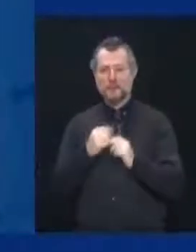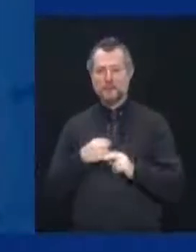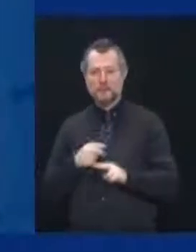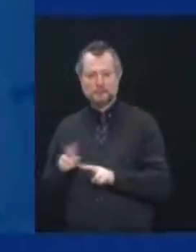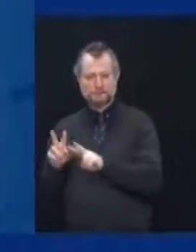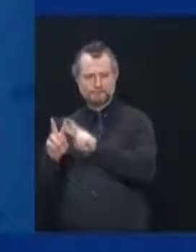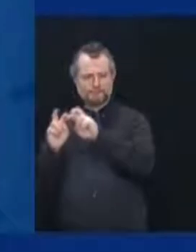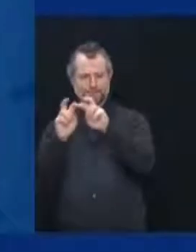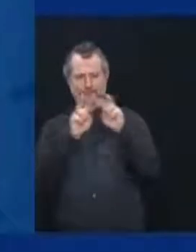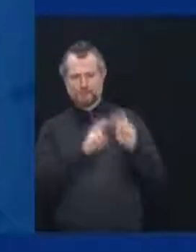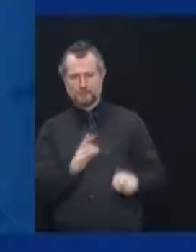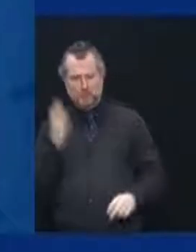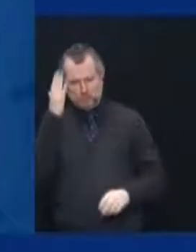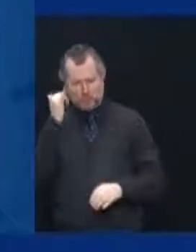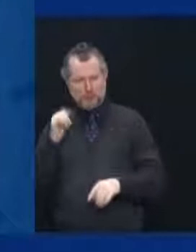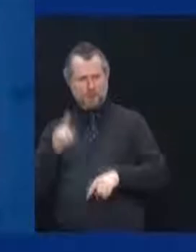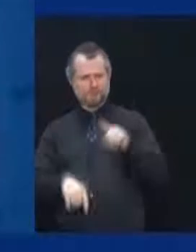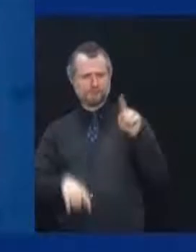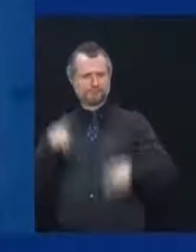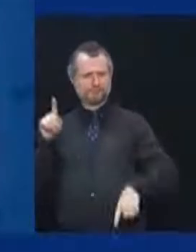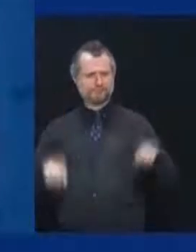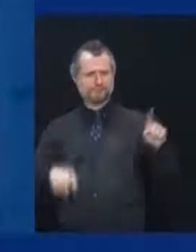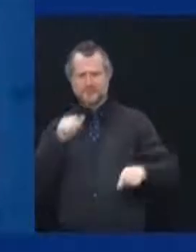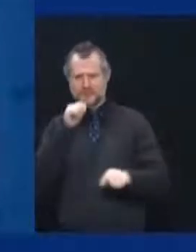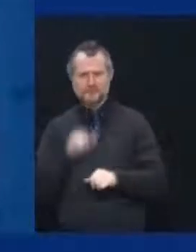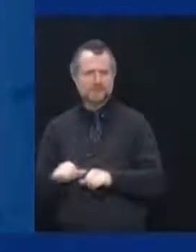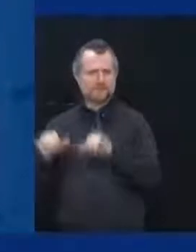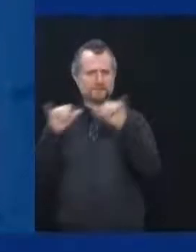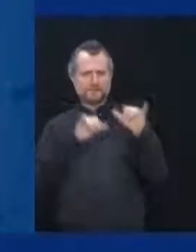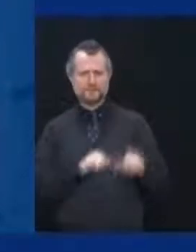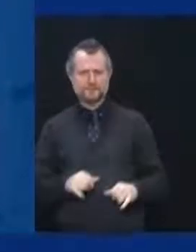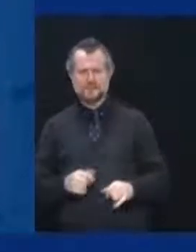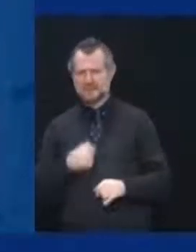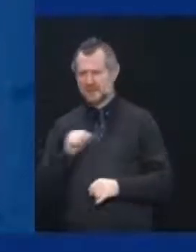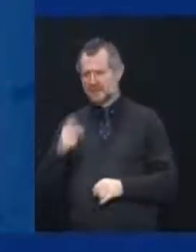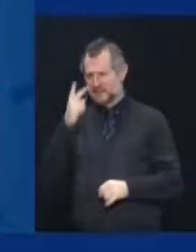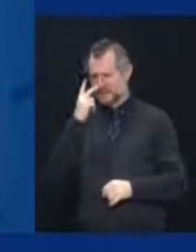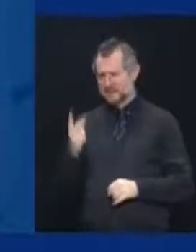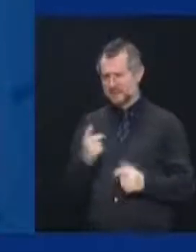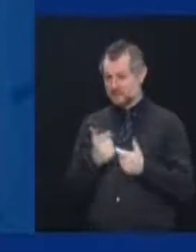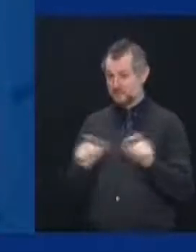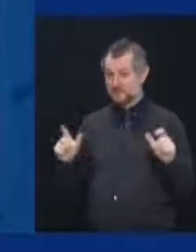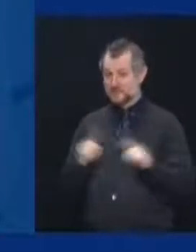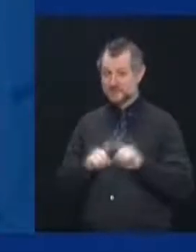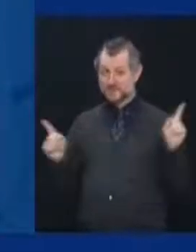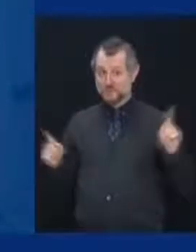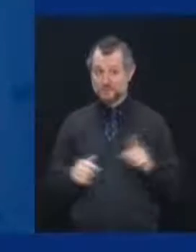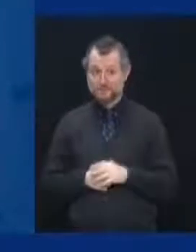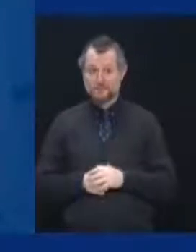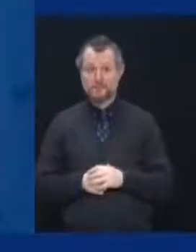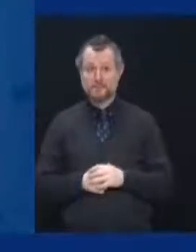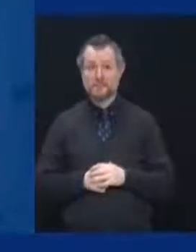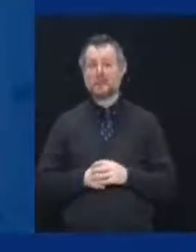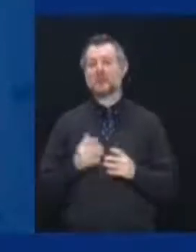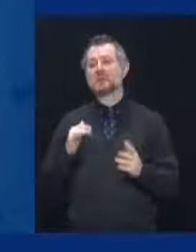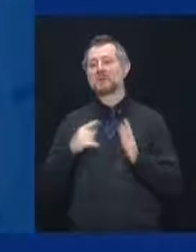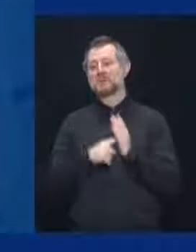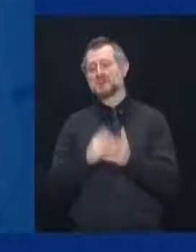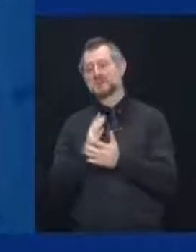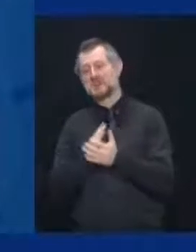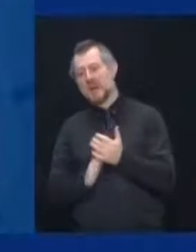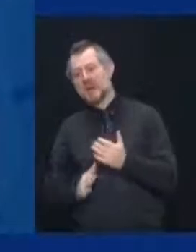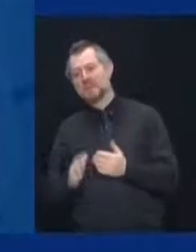learn. But you see quite a variance. Some of it is explainable, some of it